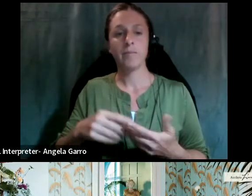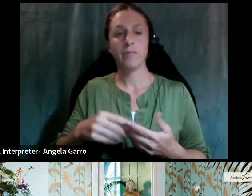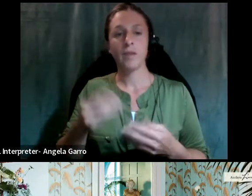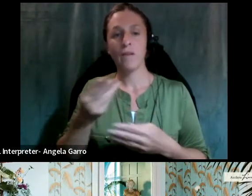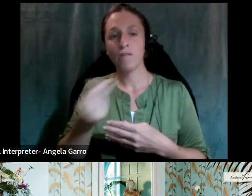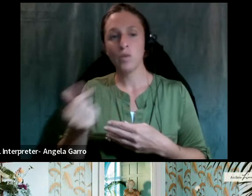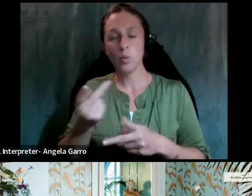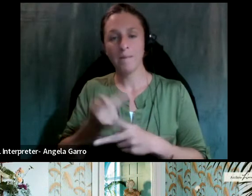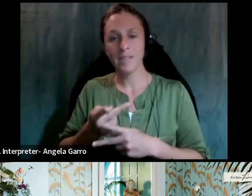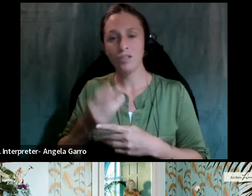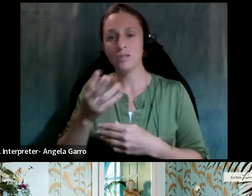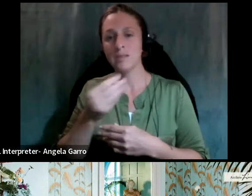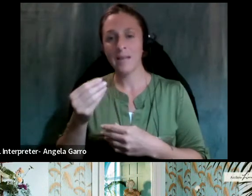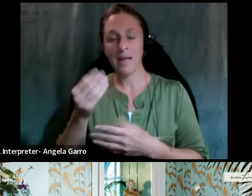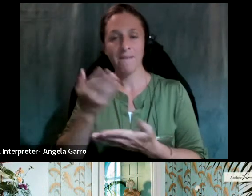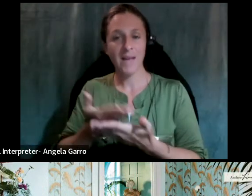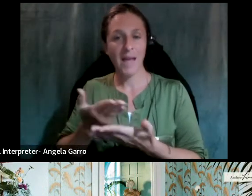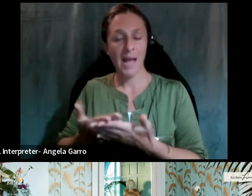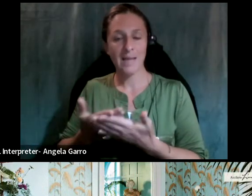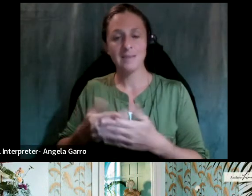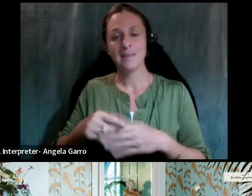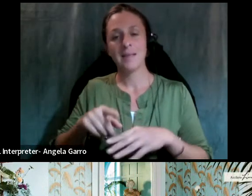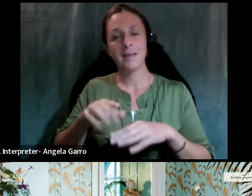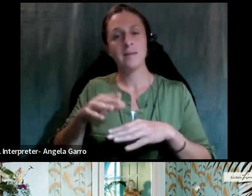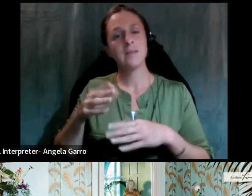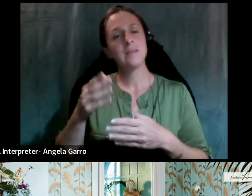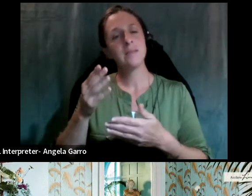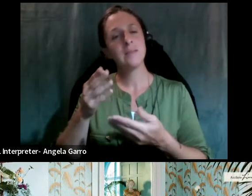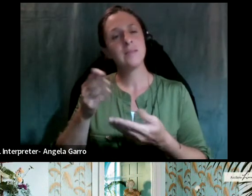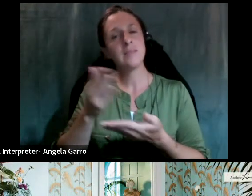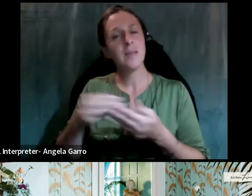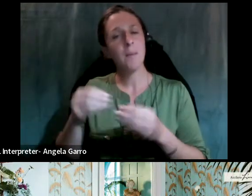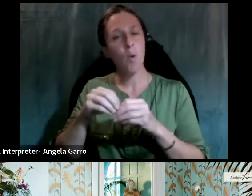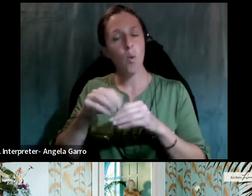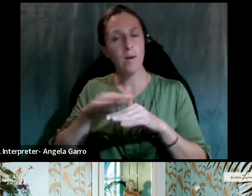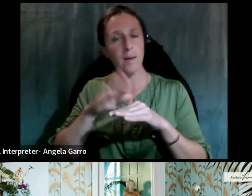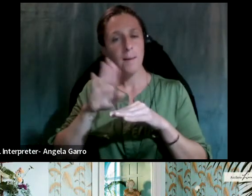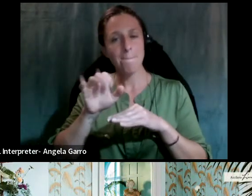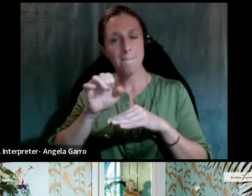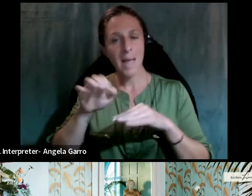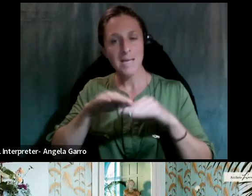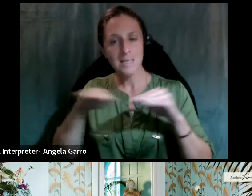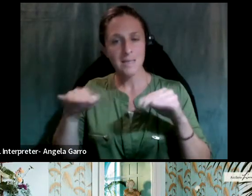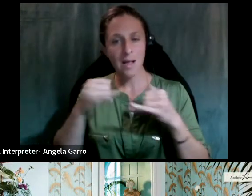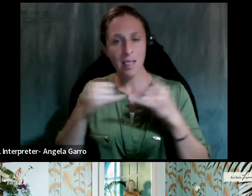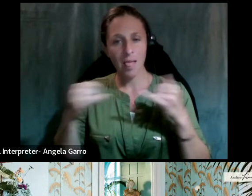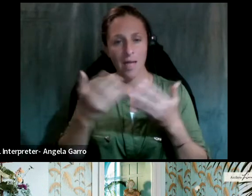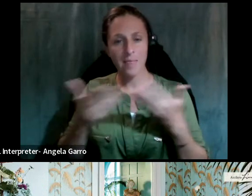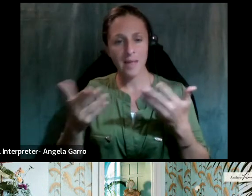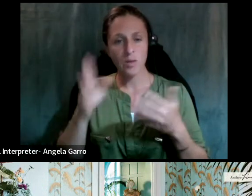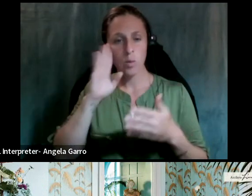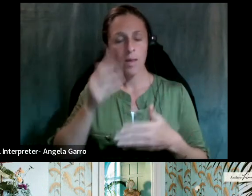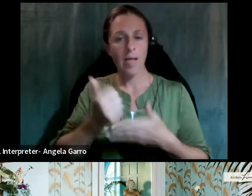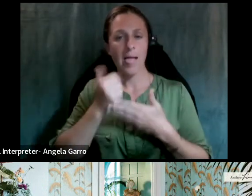facts, particularly some baseline things would help give us some context to the future.